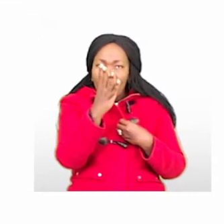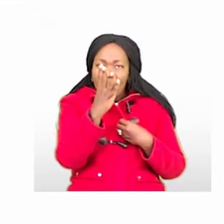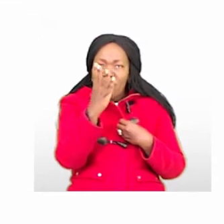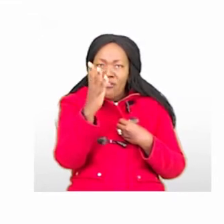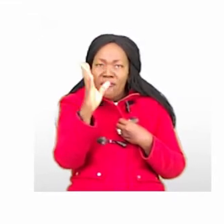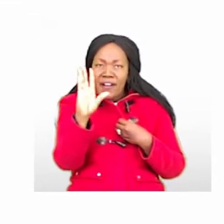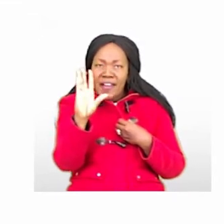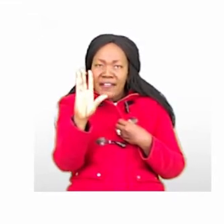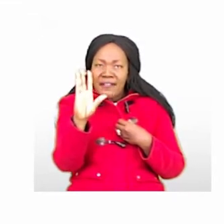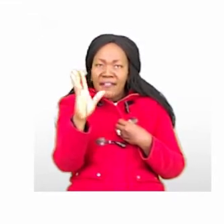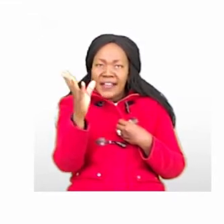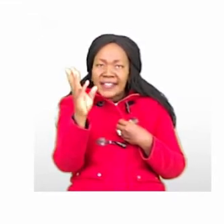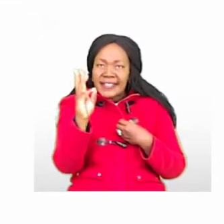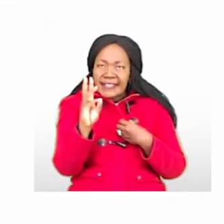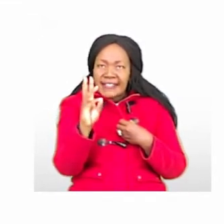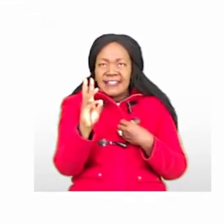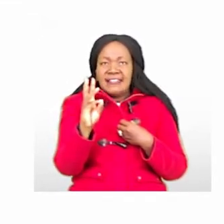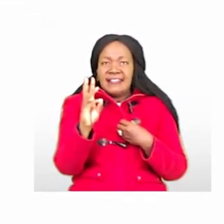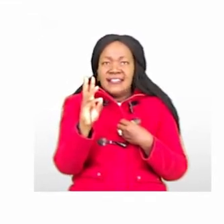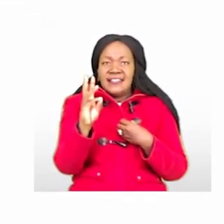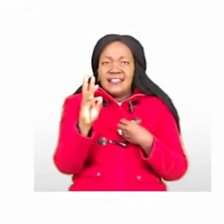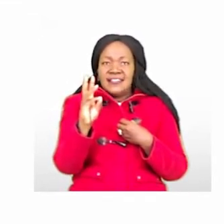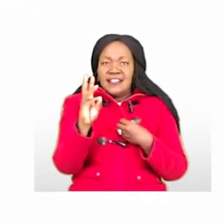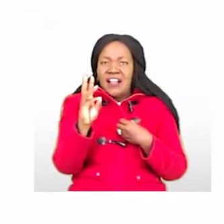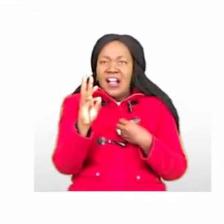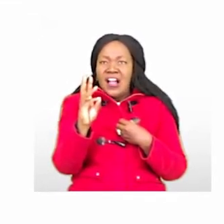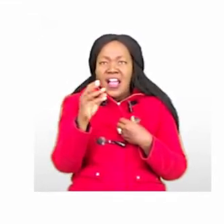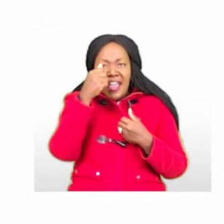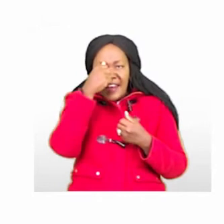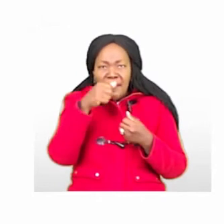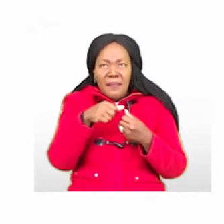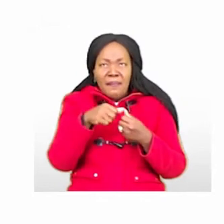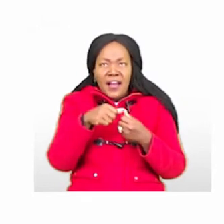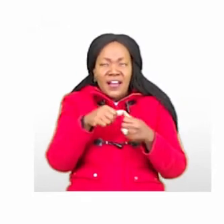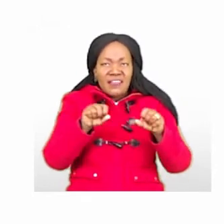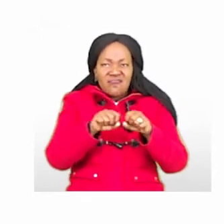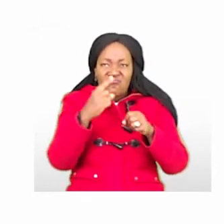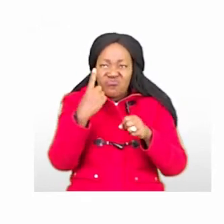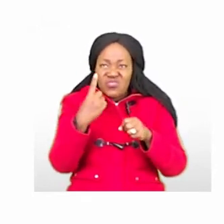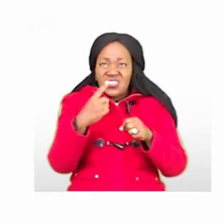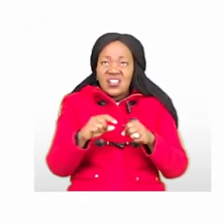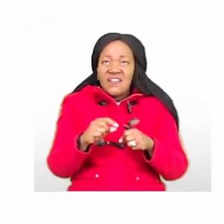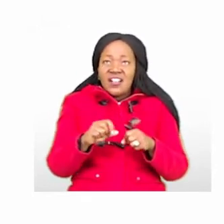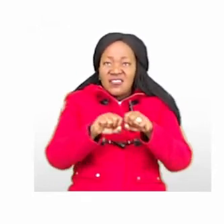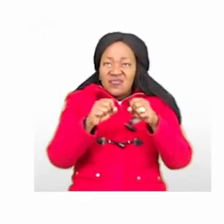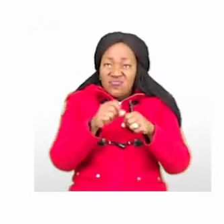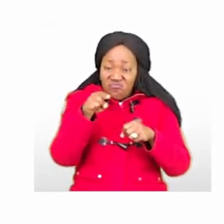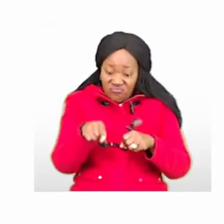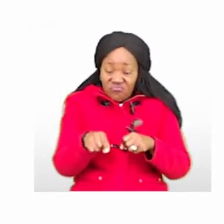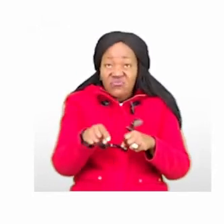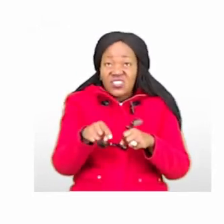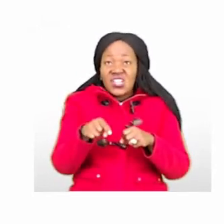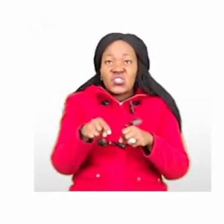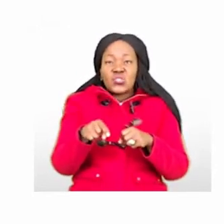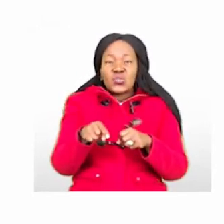4, 5, 6. And remember, there is 1 blade that fell onto the